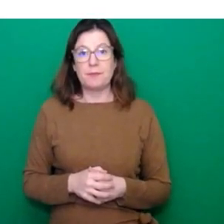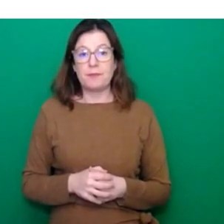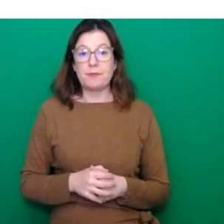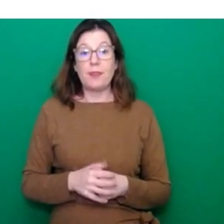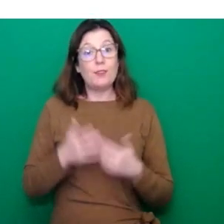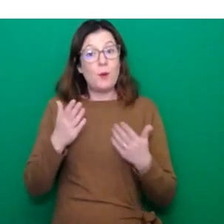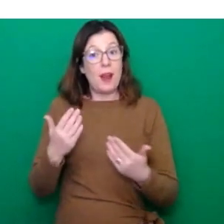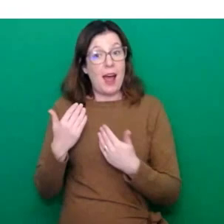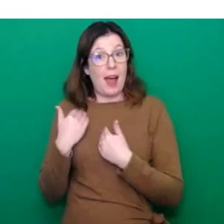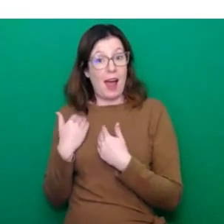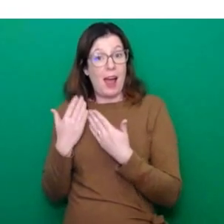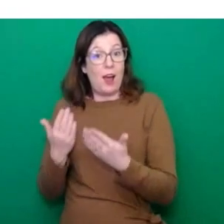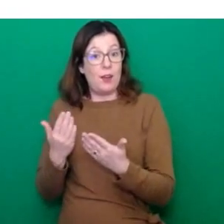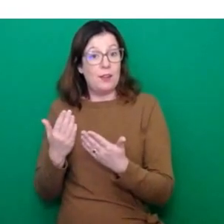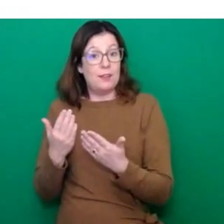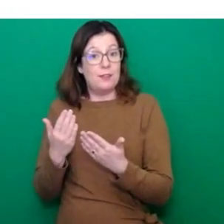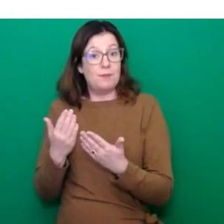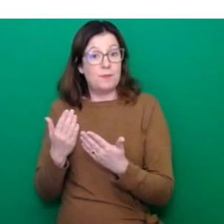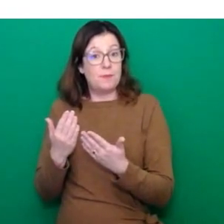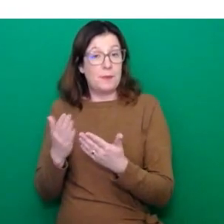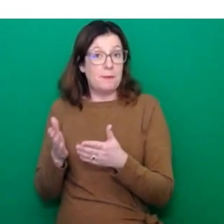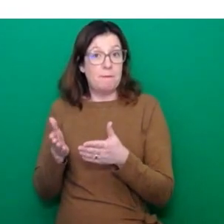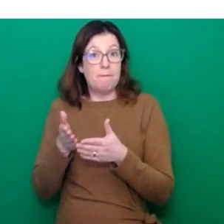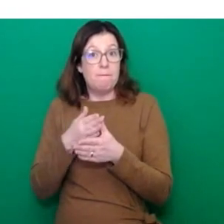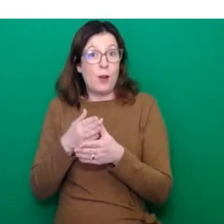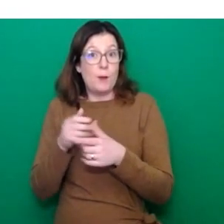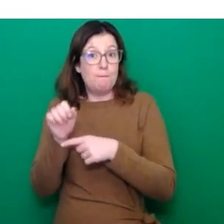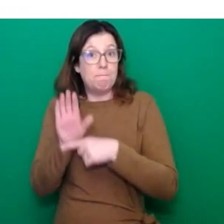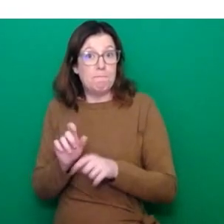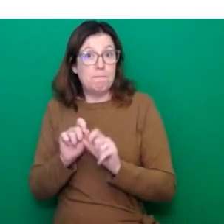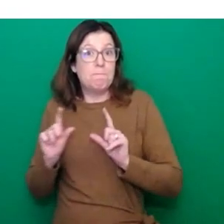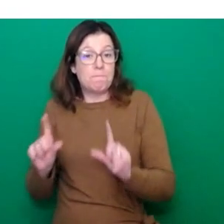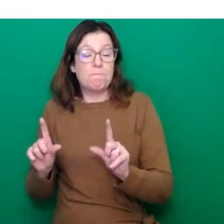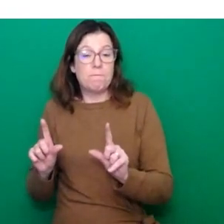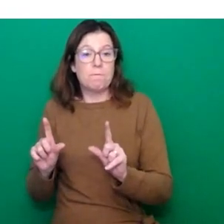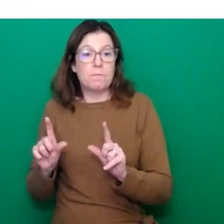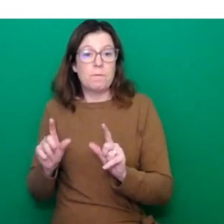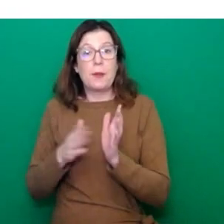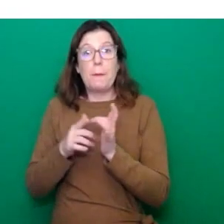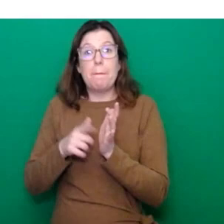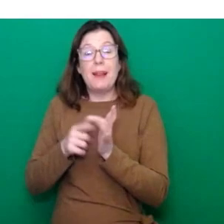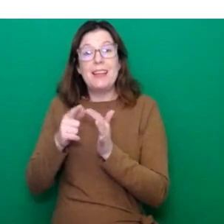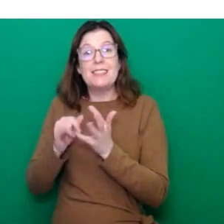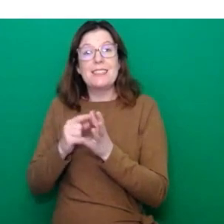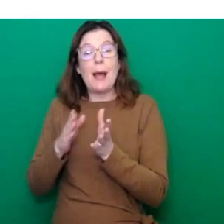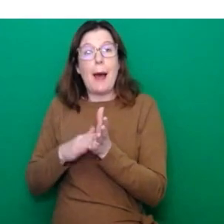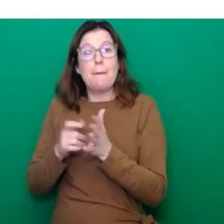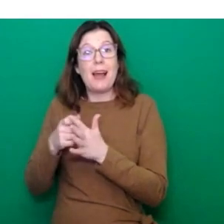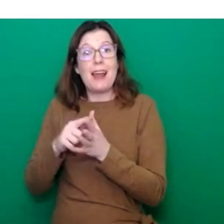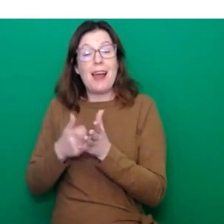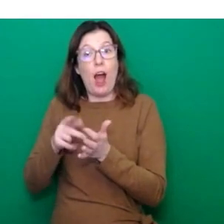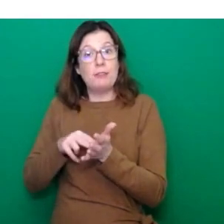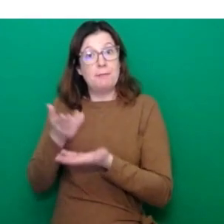hand us over to see our first film, which is Millie, Sam and Karen talking to